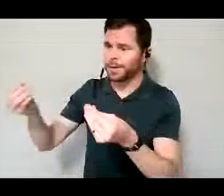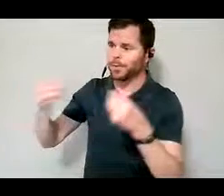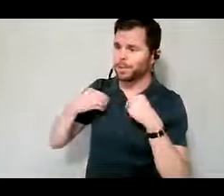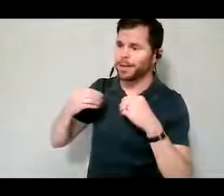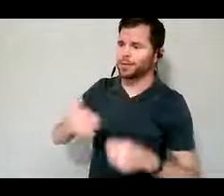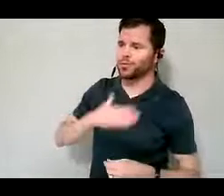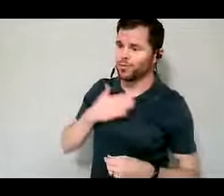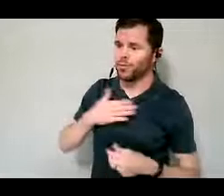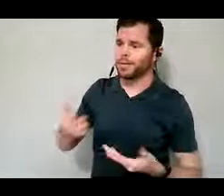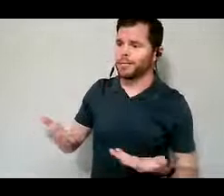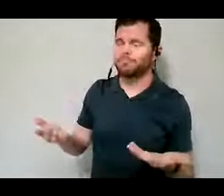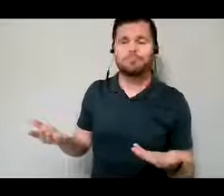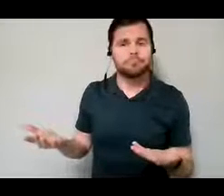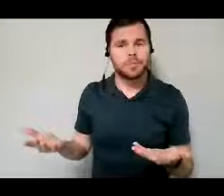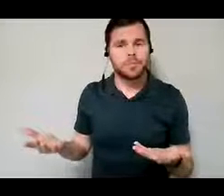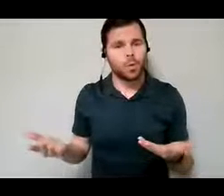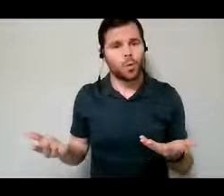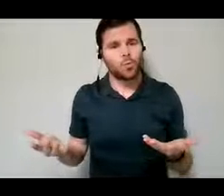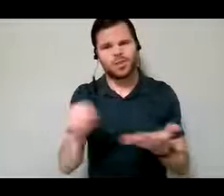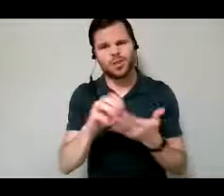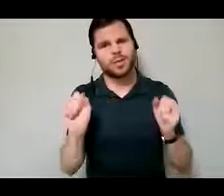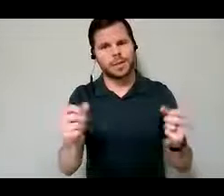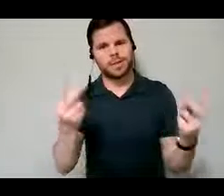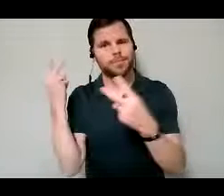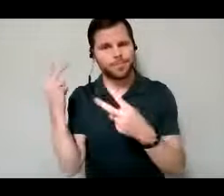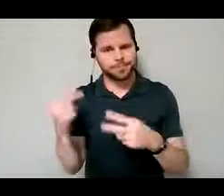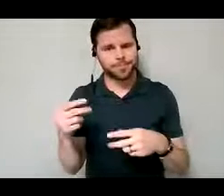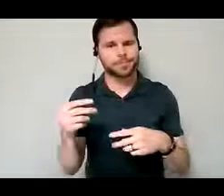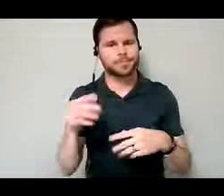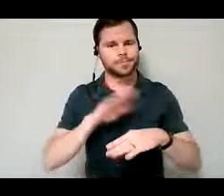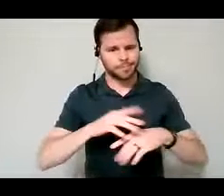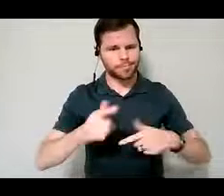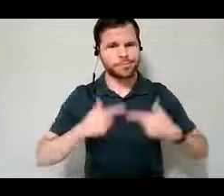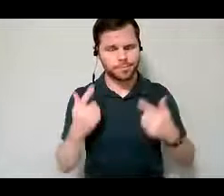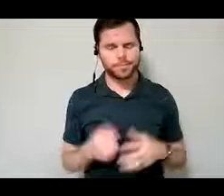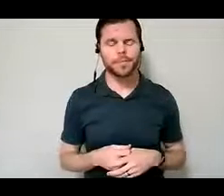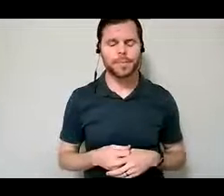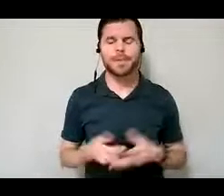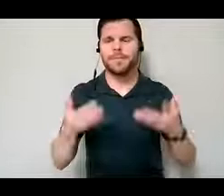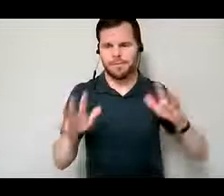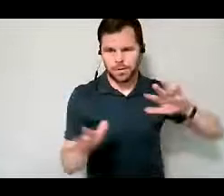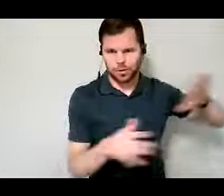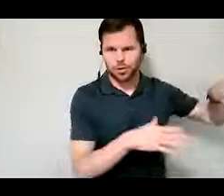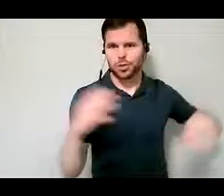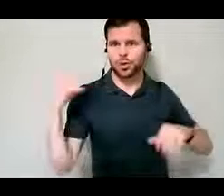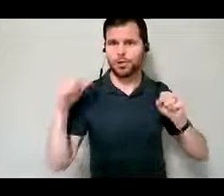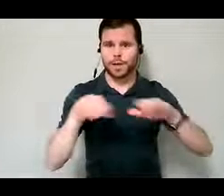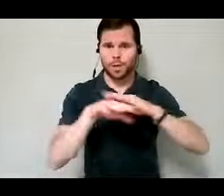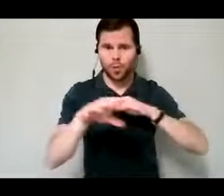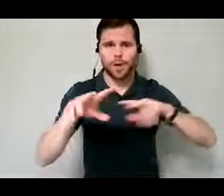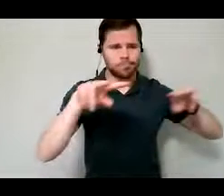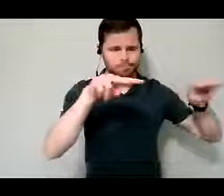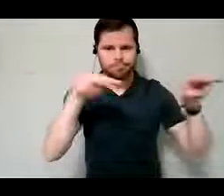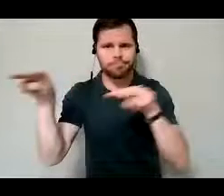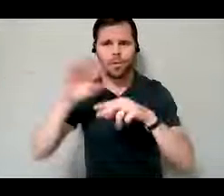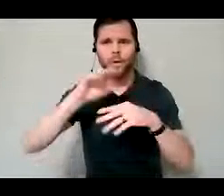own personal lives also. And then the coaches can go in and see every response that the kids make. And they're encouraged to